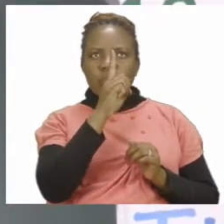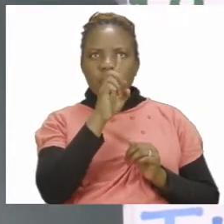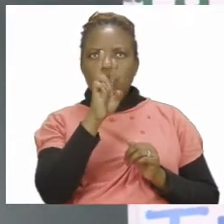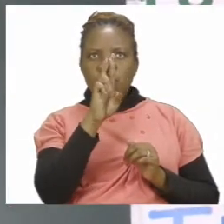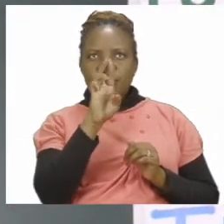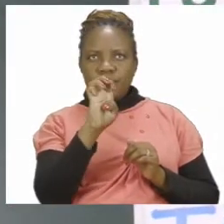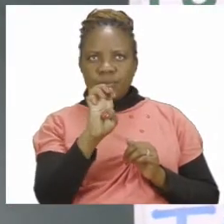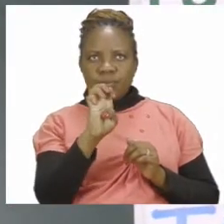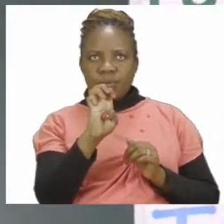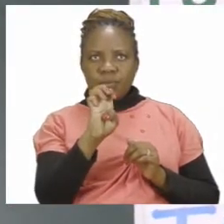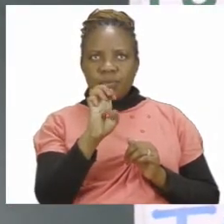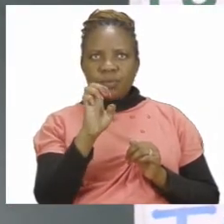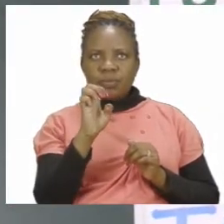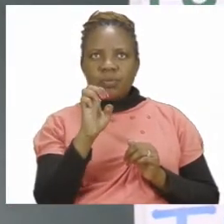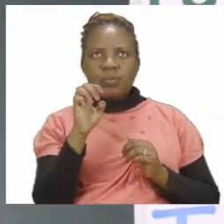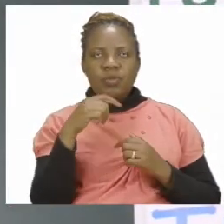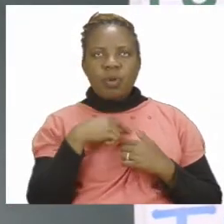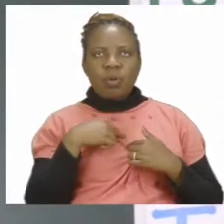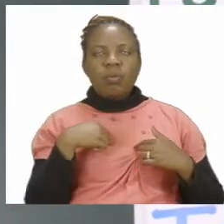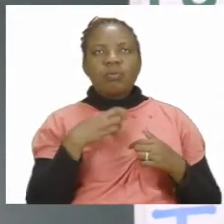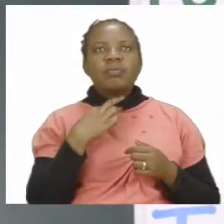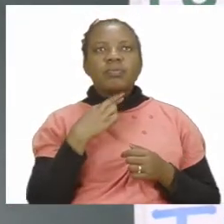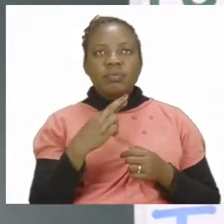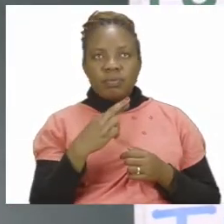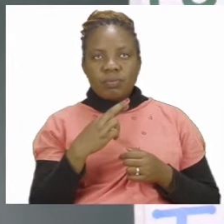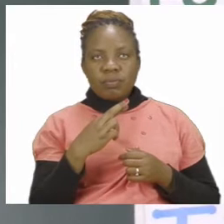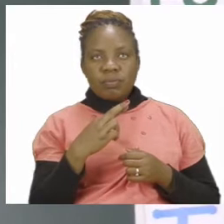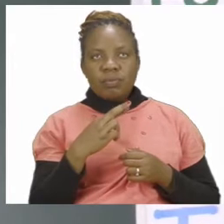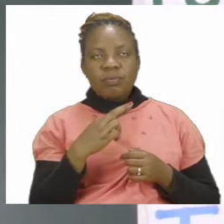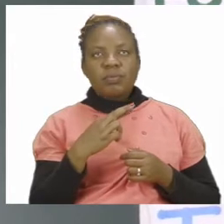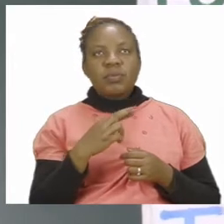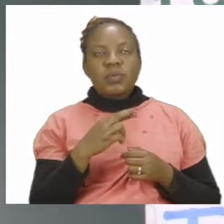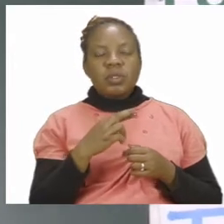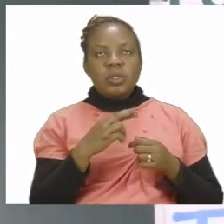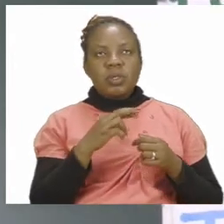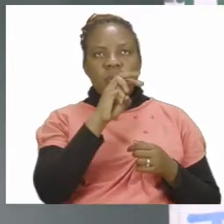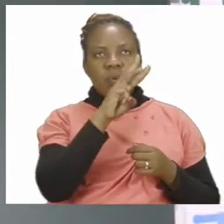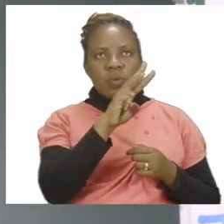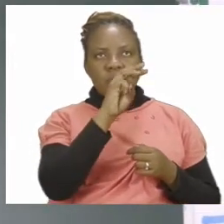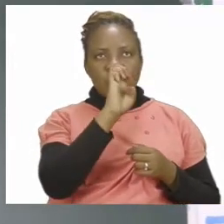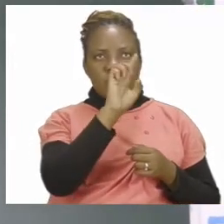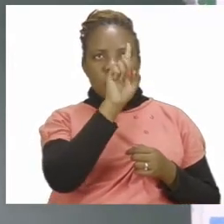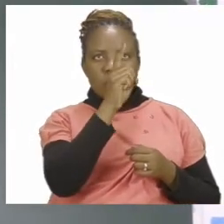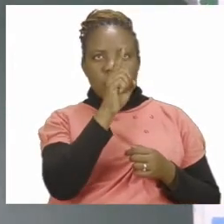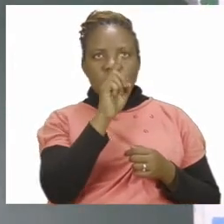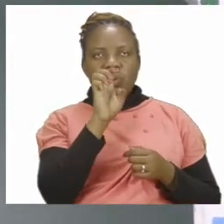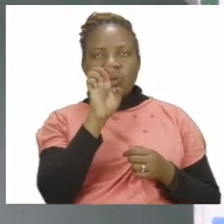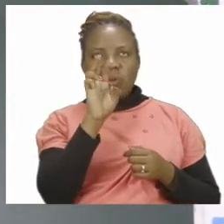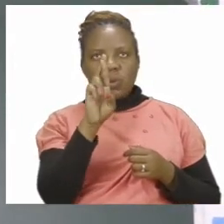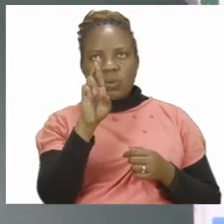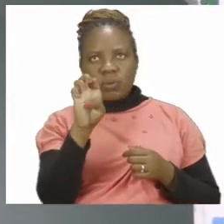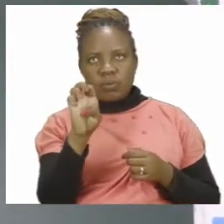And here we have a contraction. So the word wear